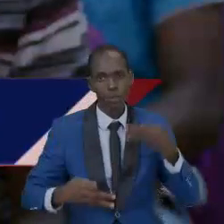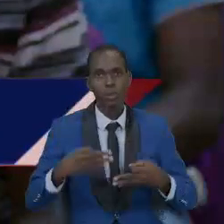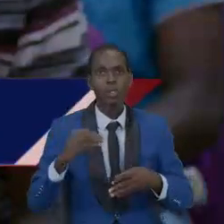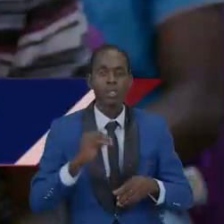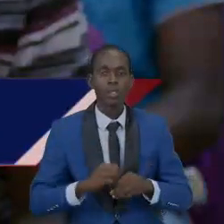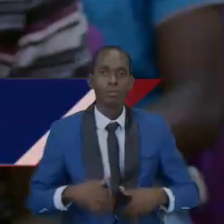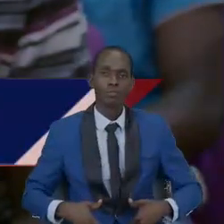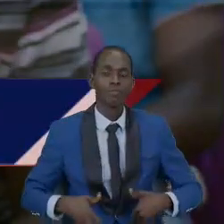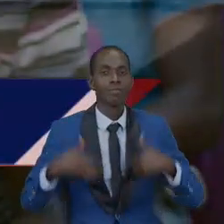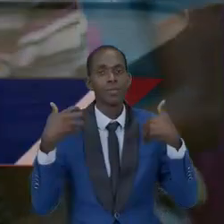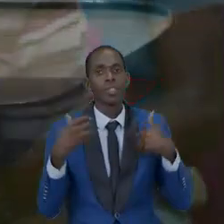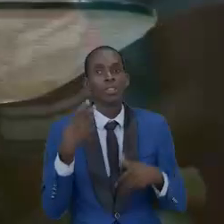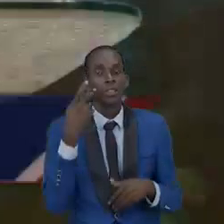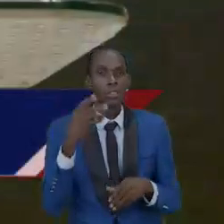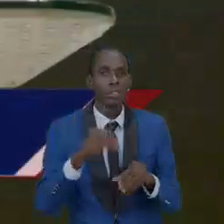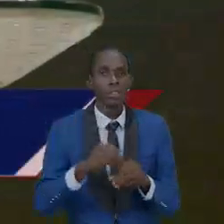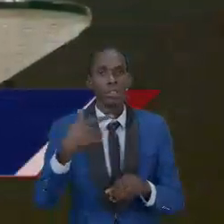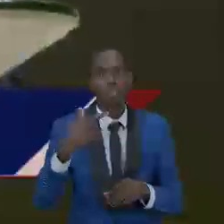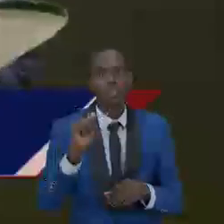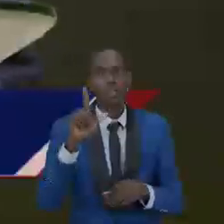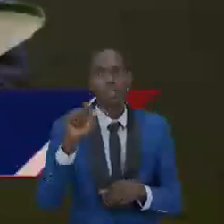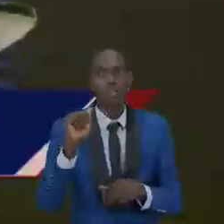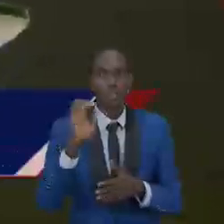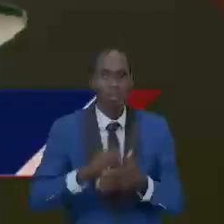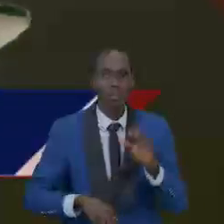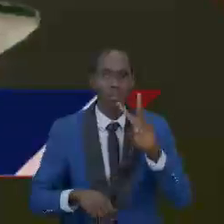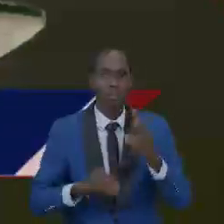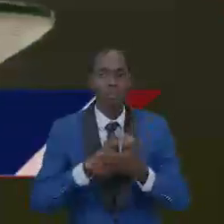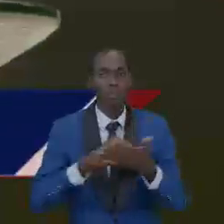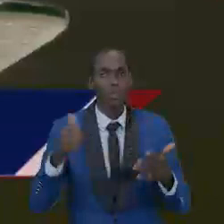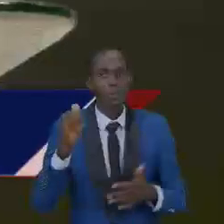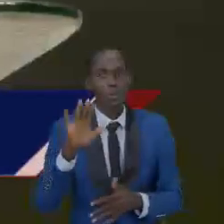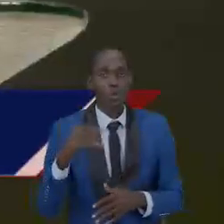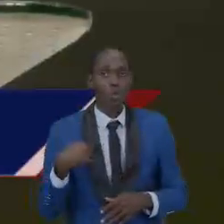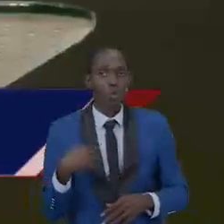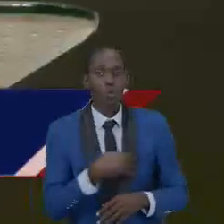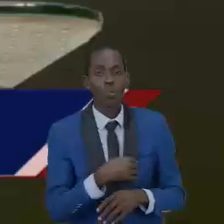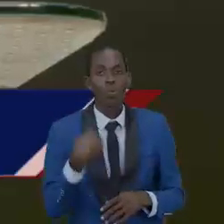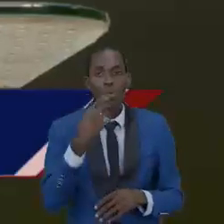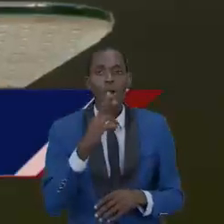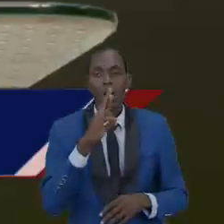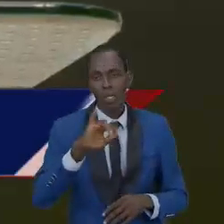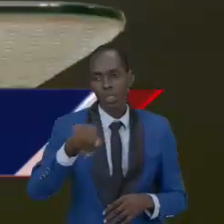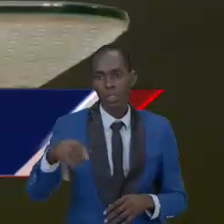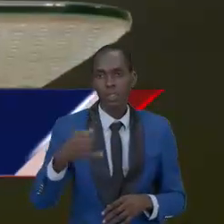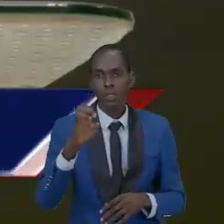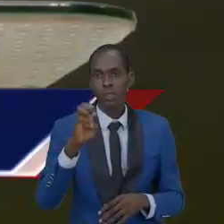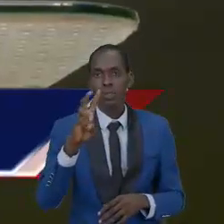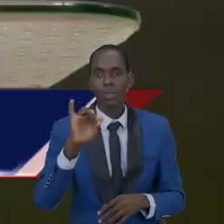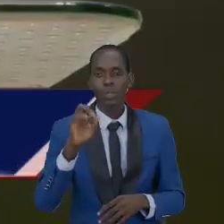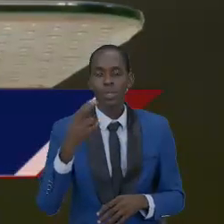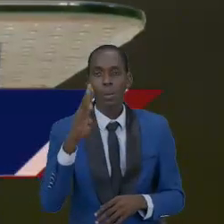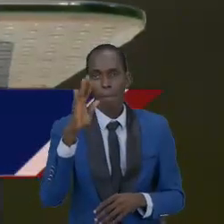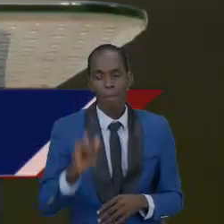in fury. In Galatians chapter 2, reading from verse 15, we who are Jews by nature and